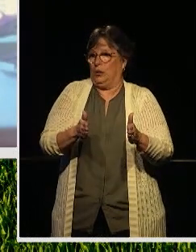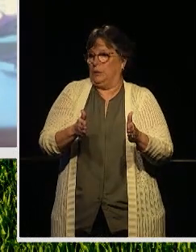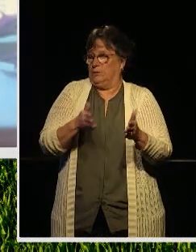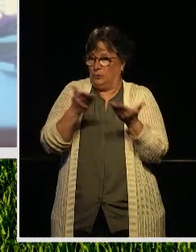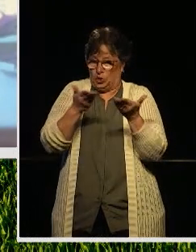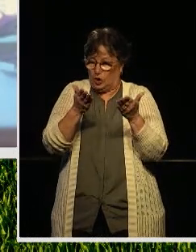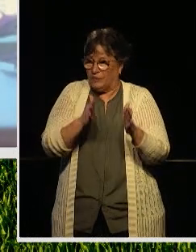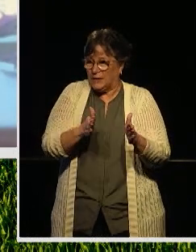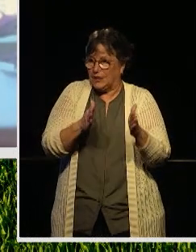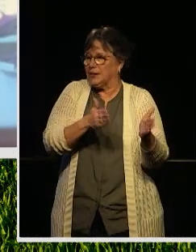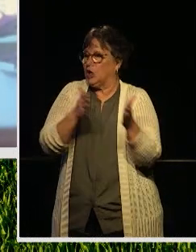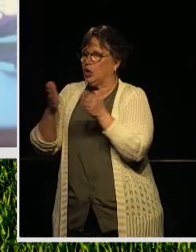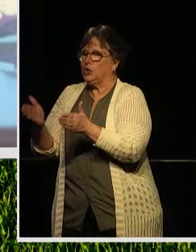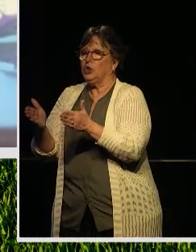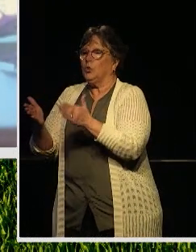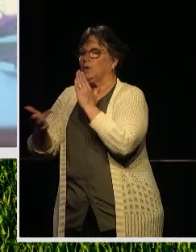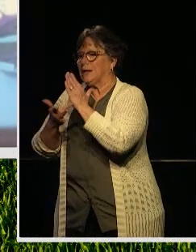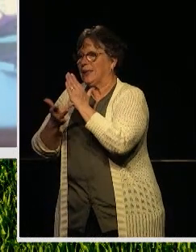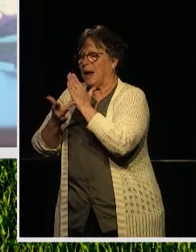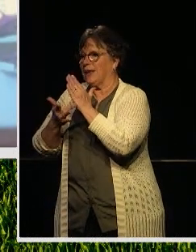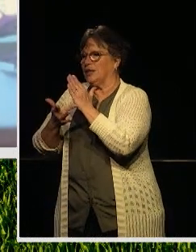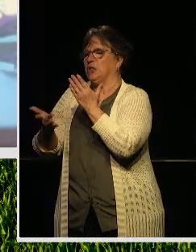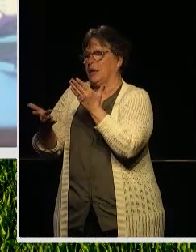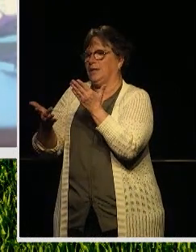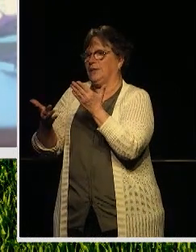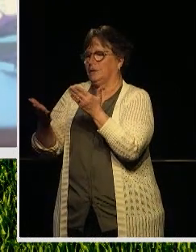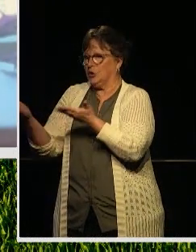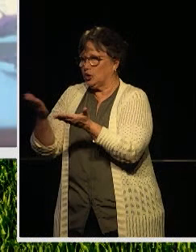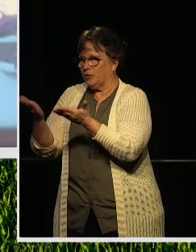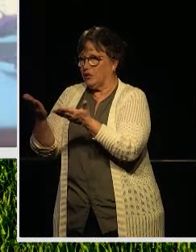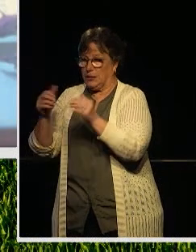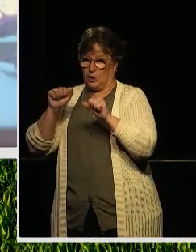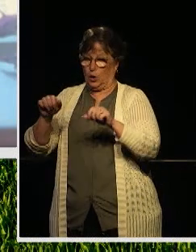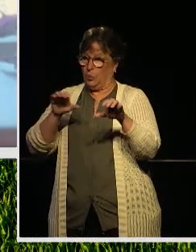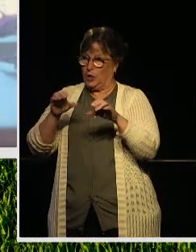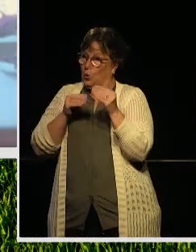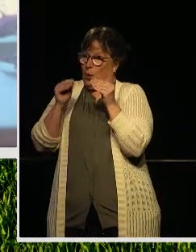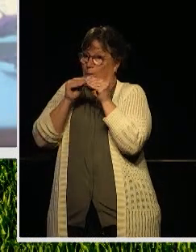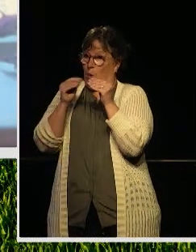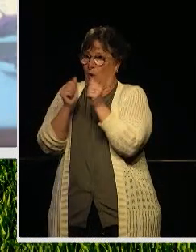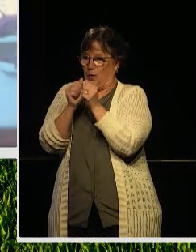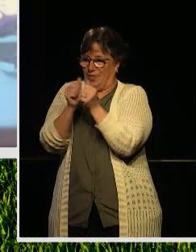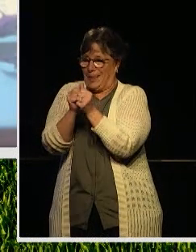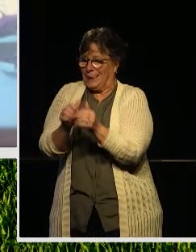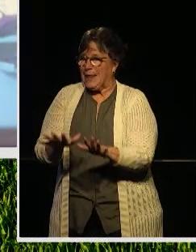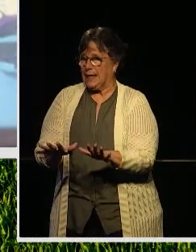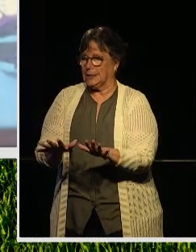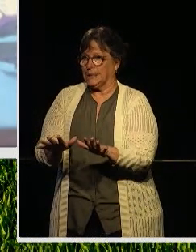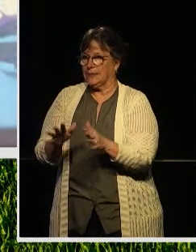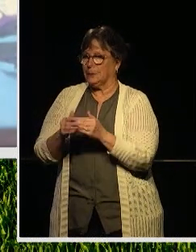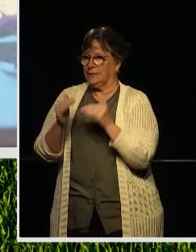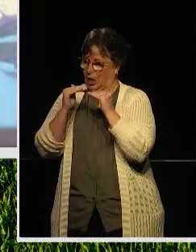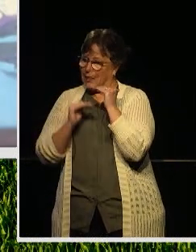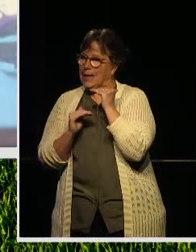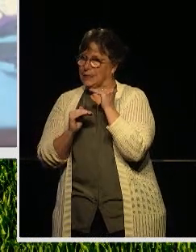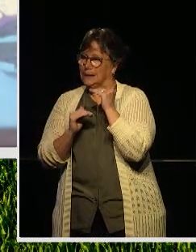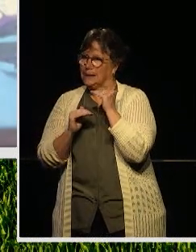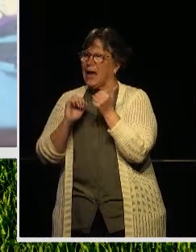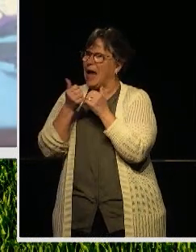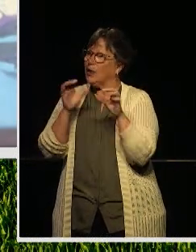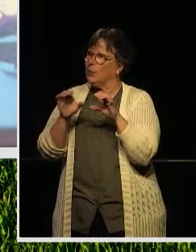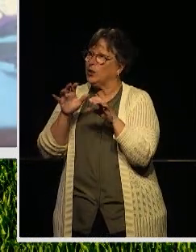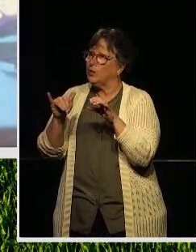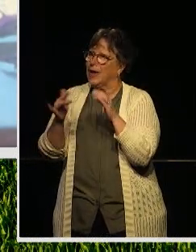way when it comes to doing our job? Like, can we do more with less? And how can we use technology to do that? So it's like tech